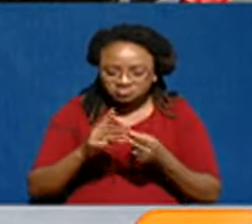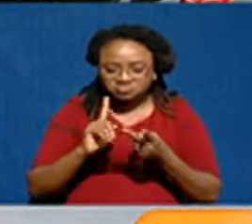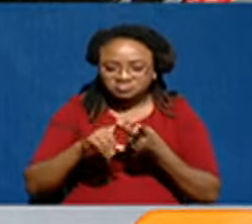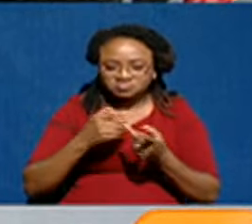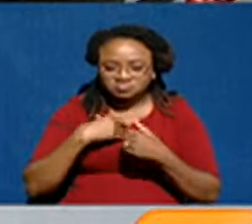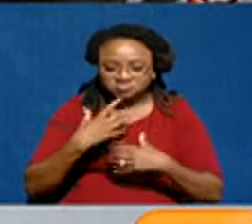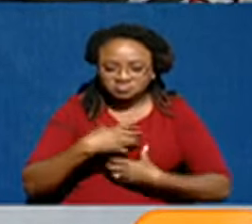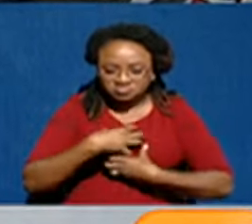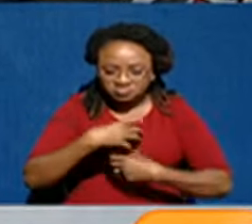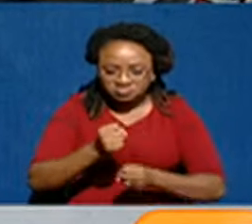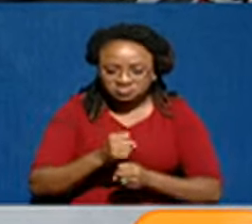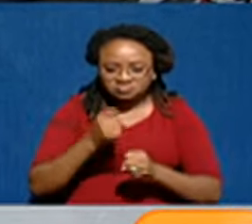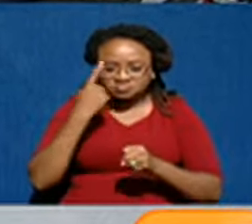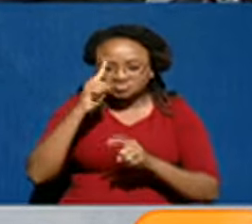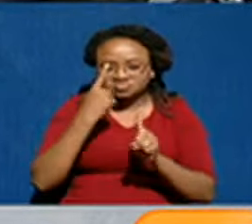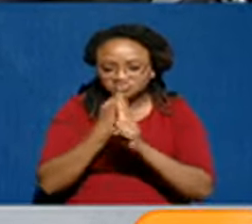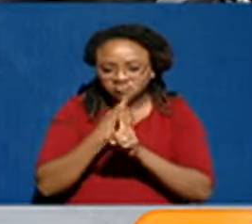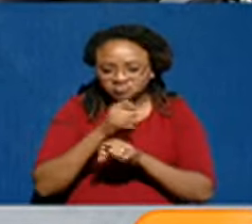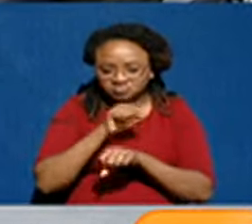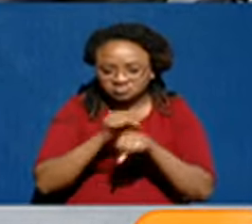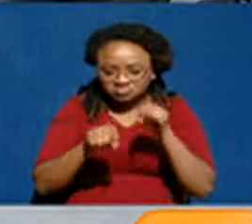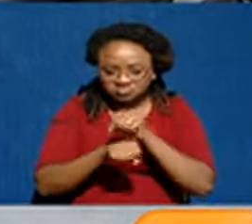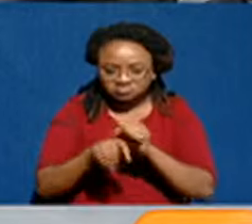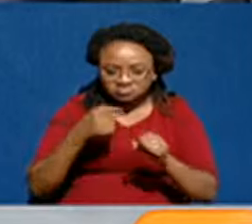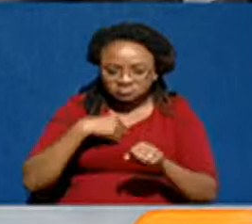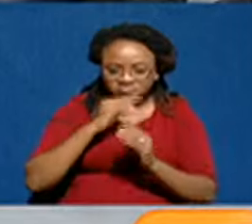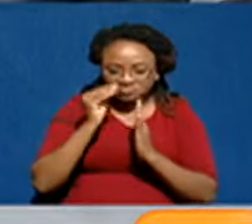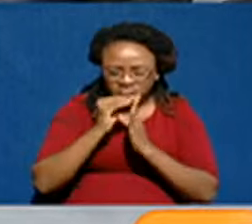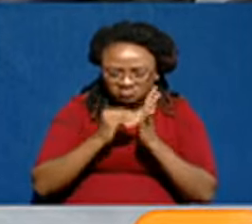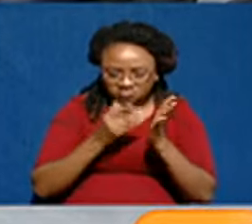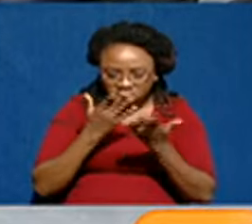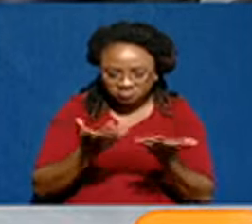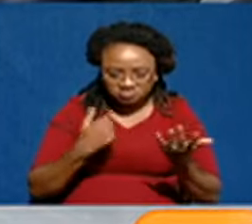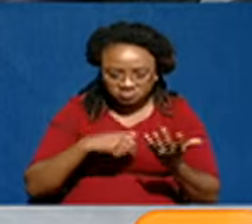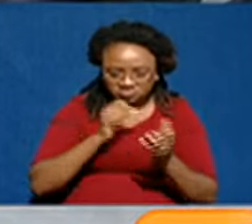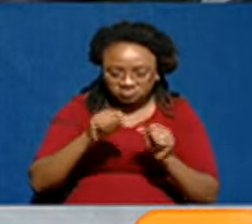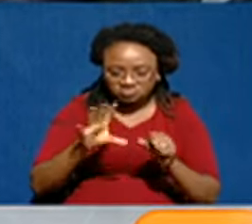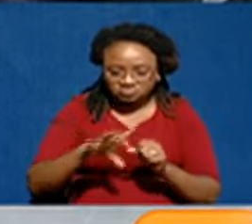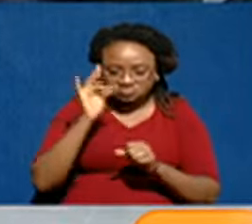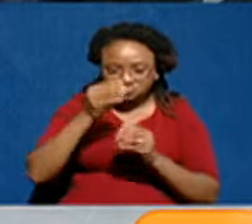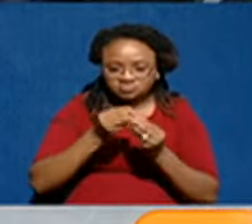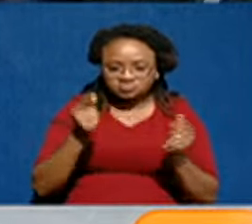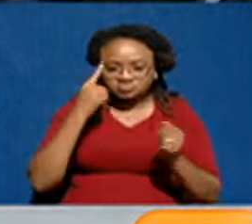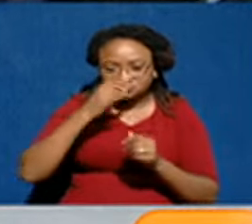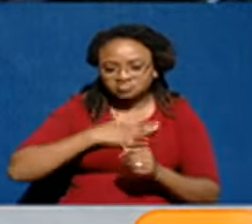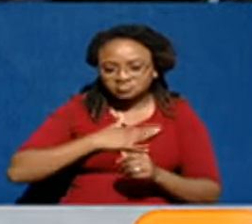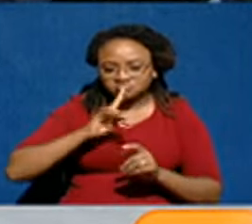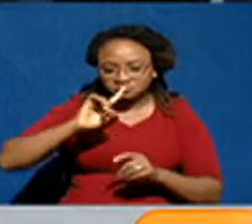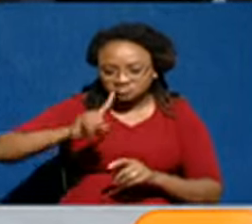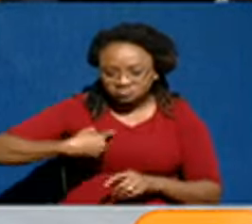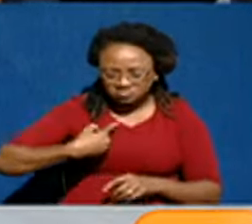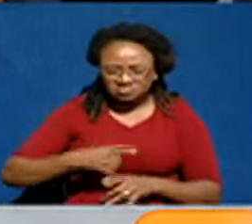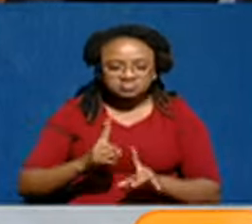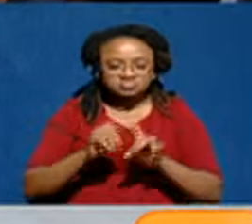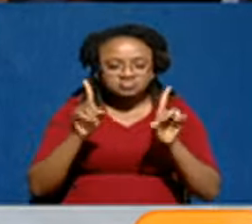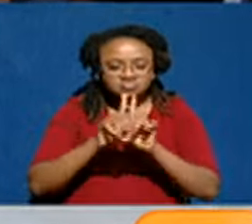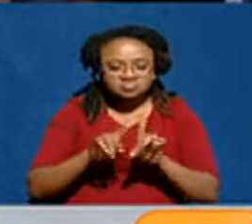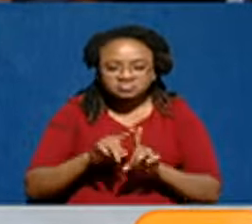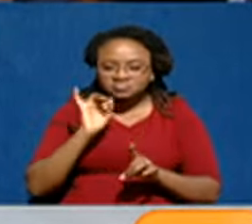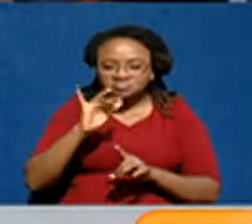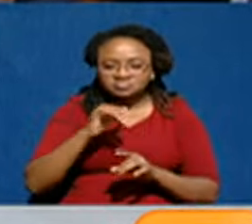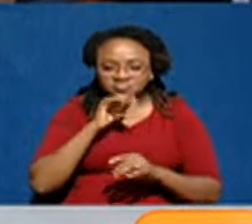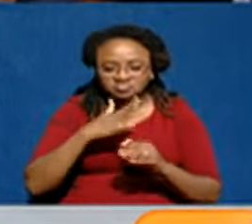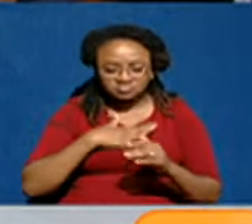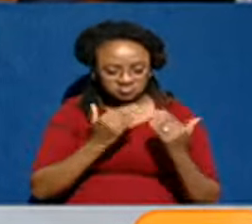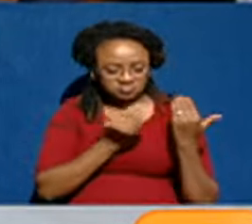structures put in place to ensure that we can be able to get solutions to our demands. But then, that ball is not on our